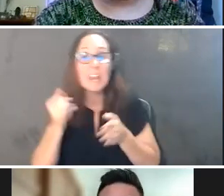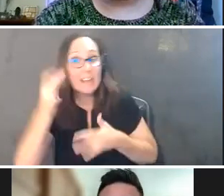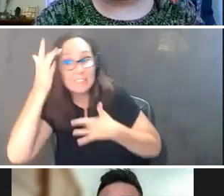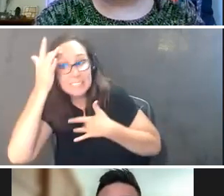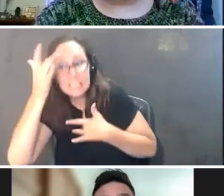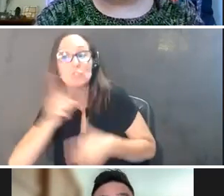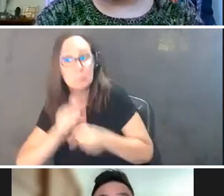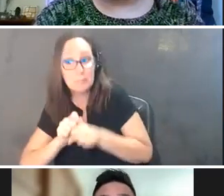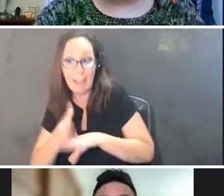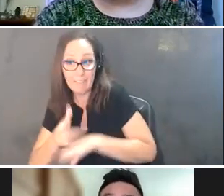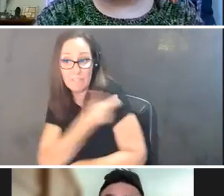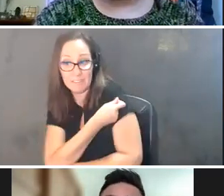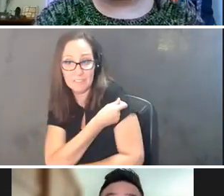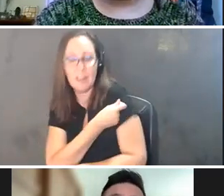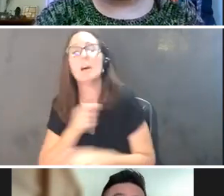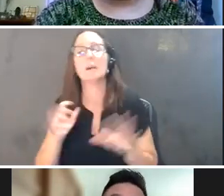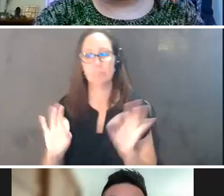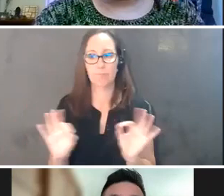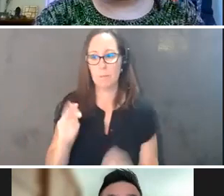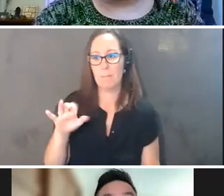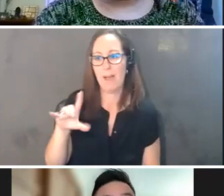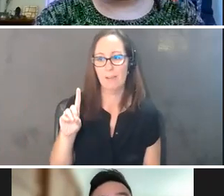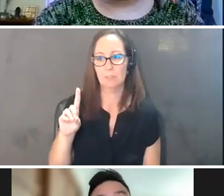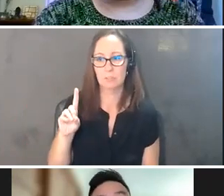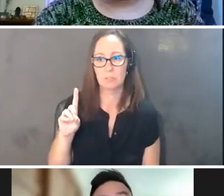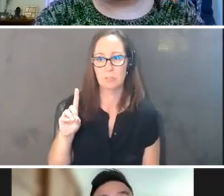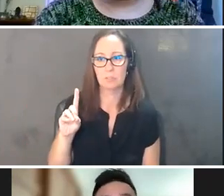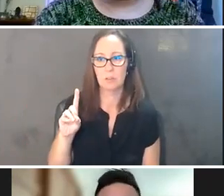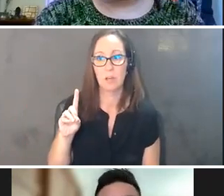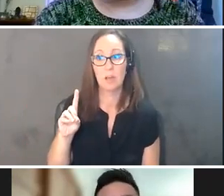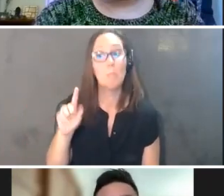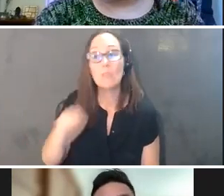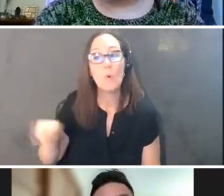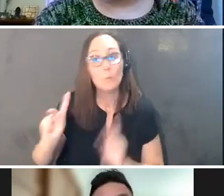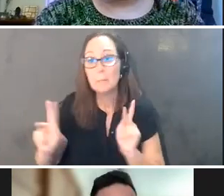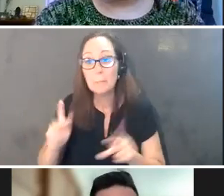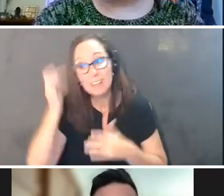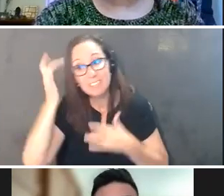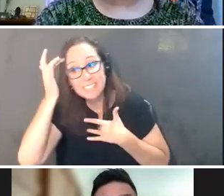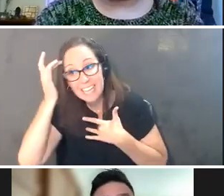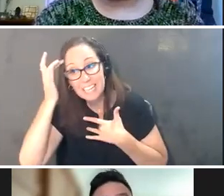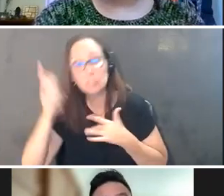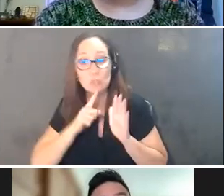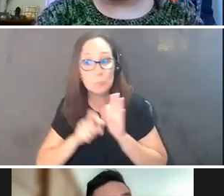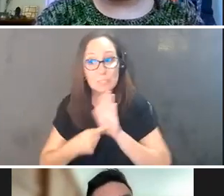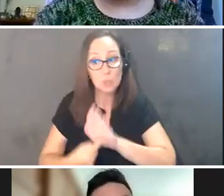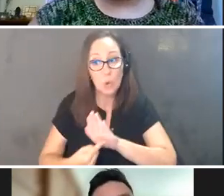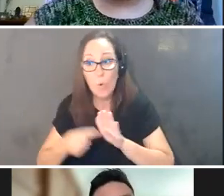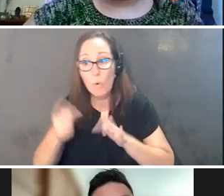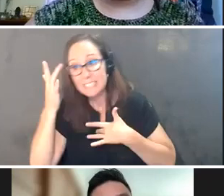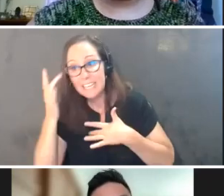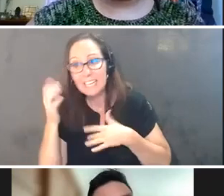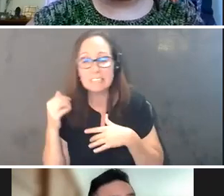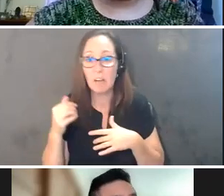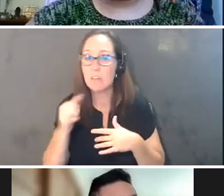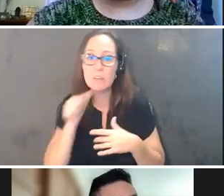or something like that. But we know that those people for the most part are not ending up in the hospital or worse, dying. And that makes a